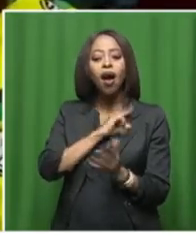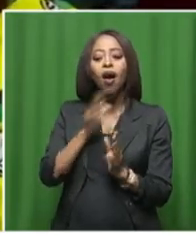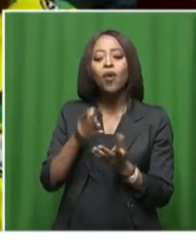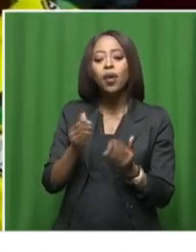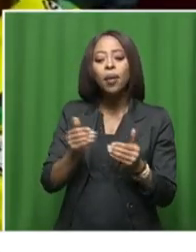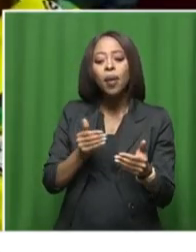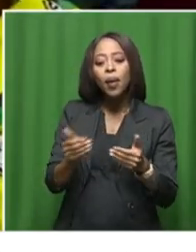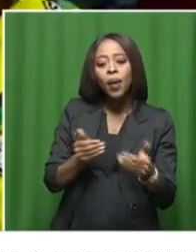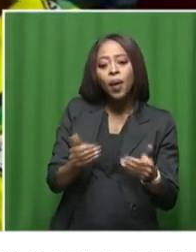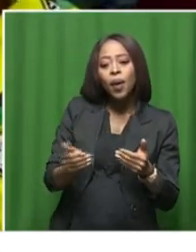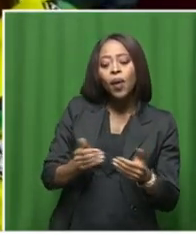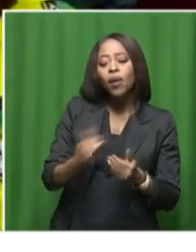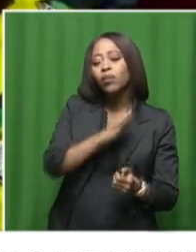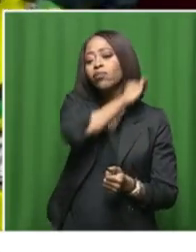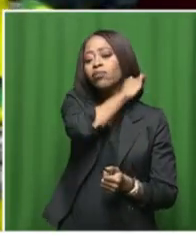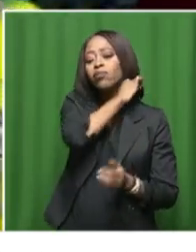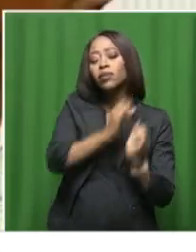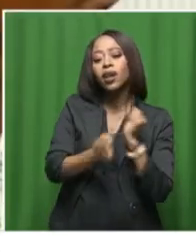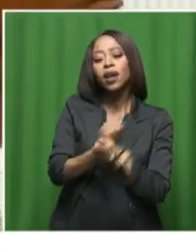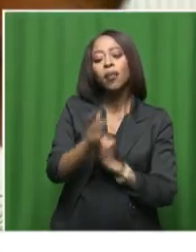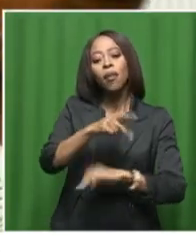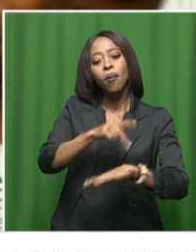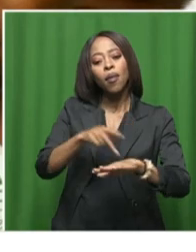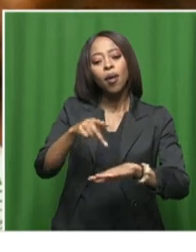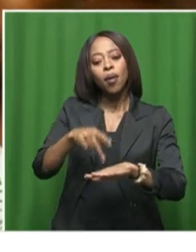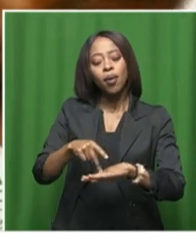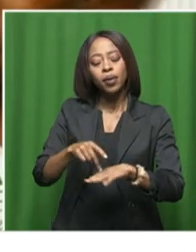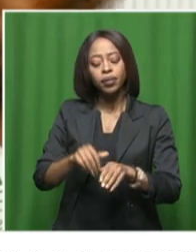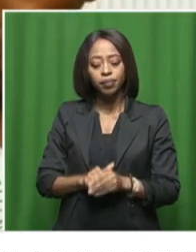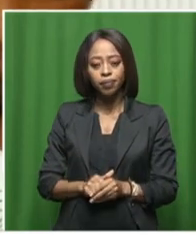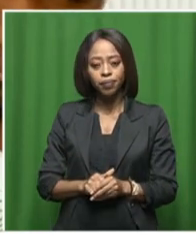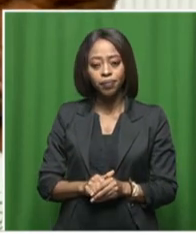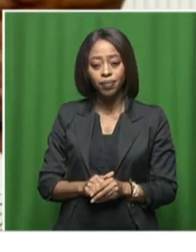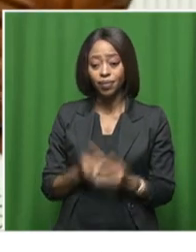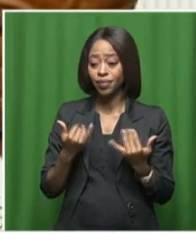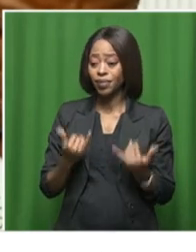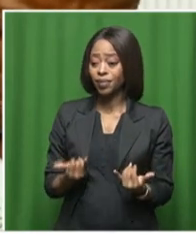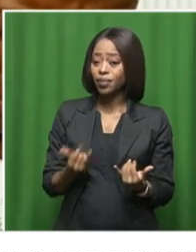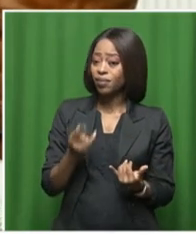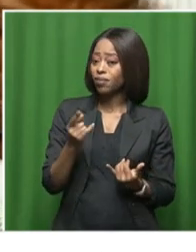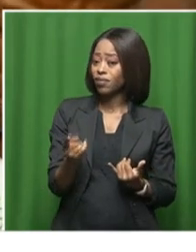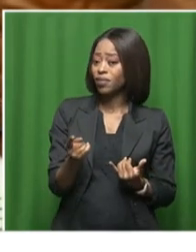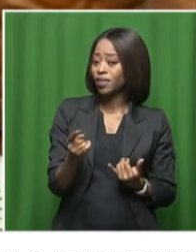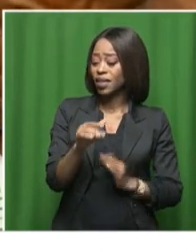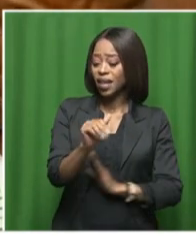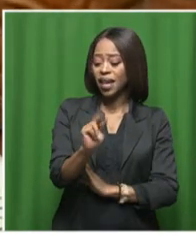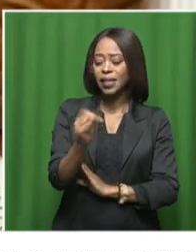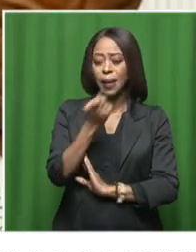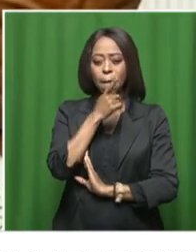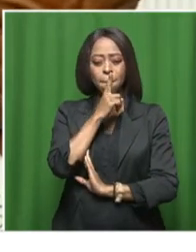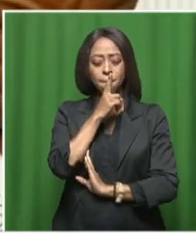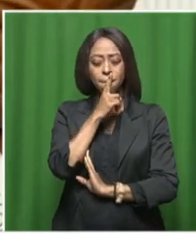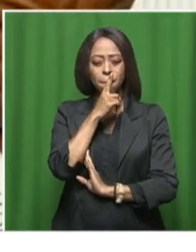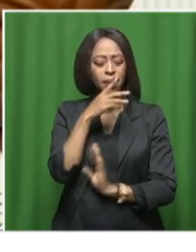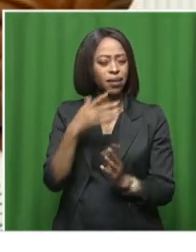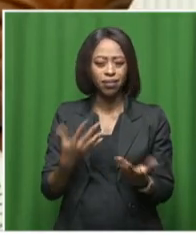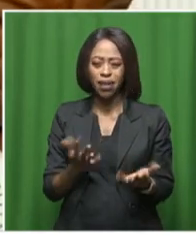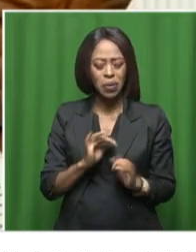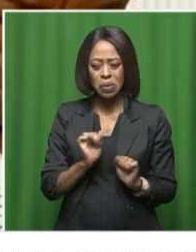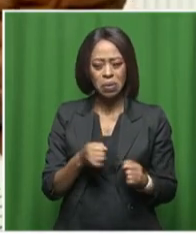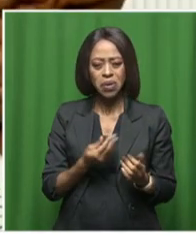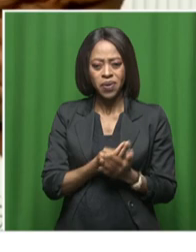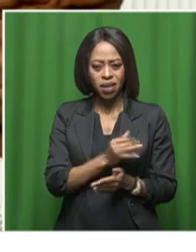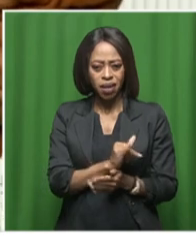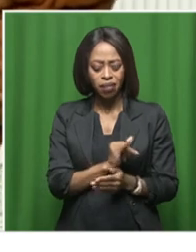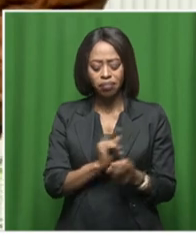his Phalaphala farm 2 years ago. Well, I don't agree with the fact that by now there shouldn't have been a statement from the African National Congress. I don't agree with that.